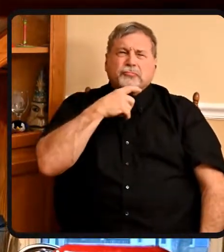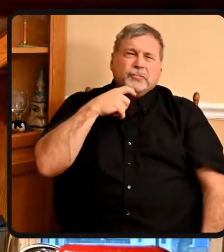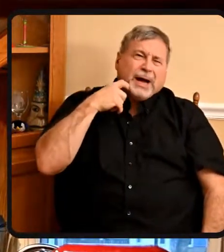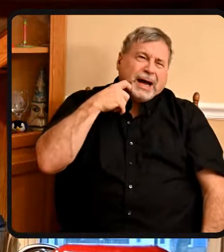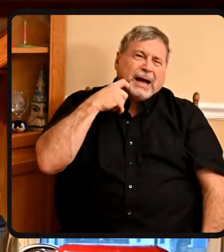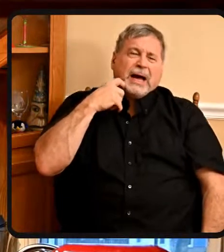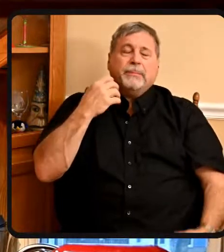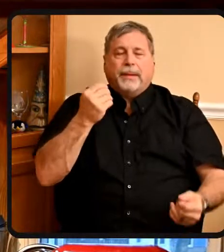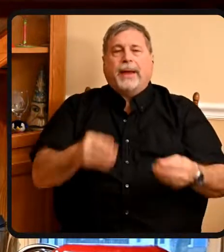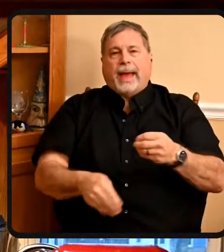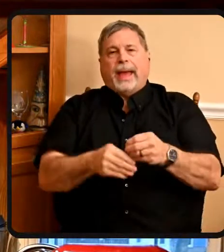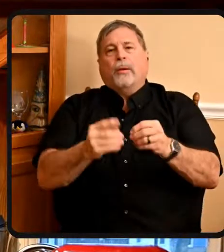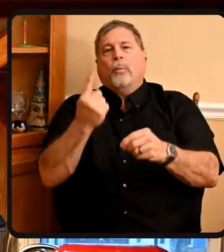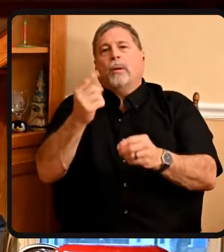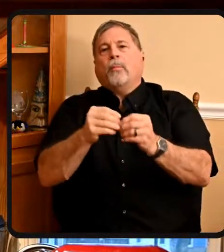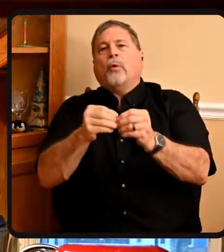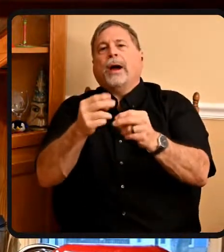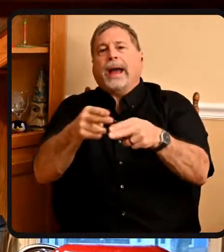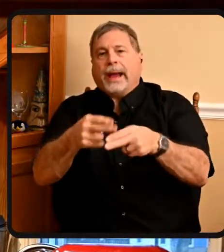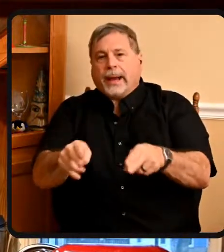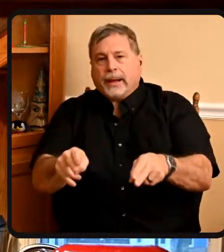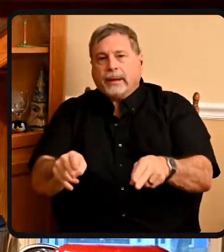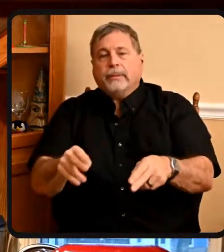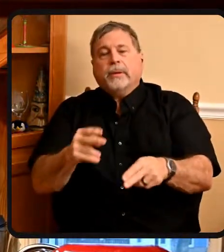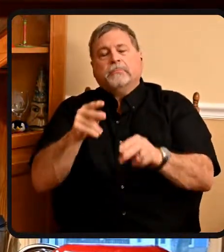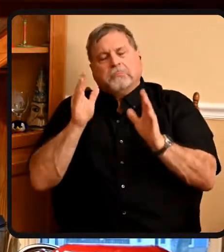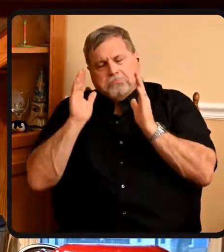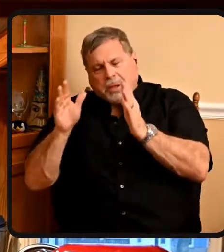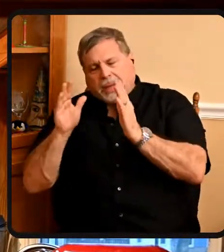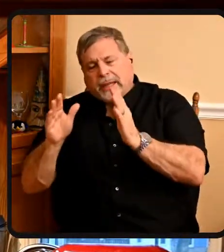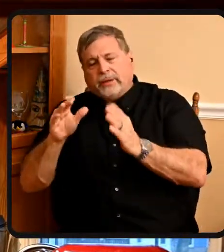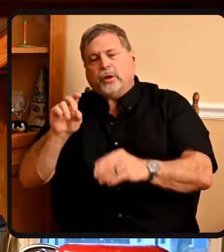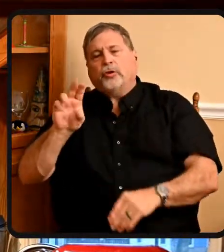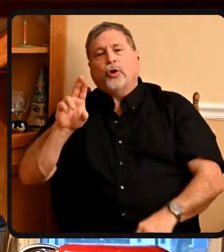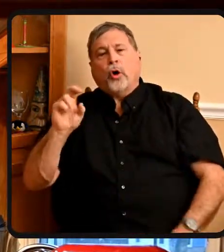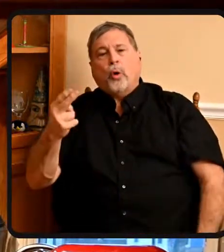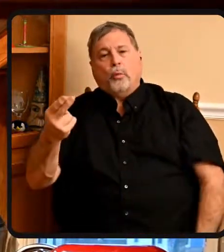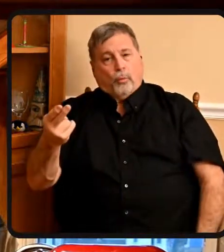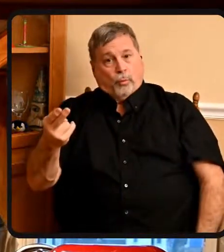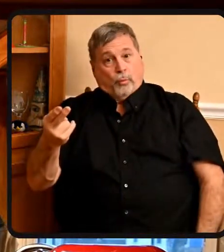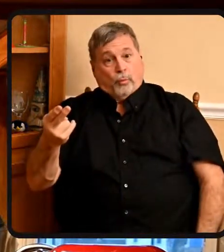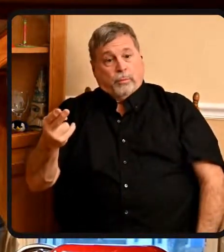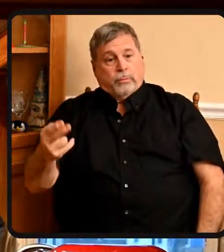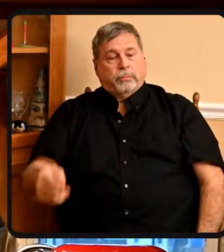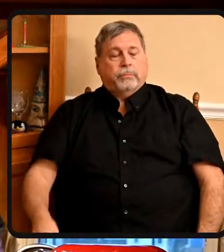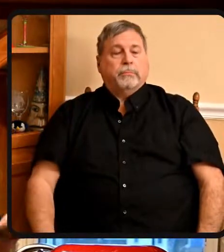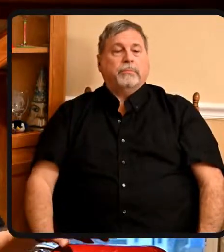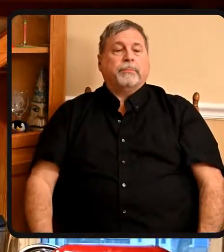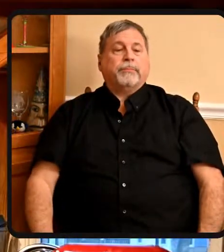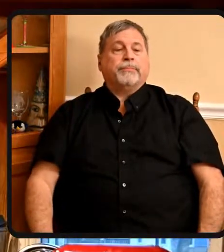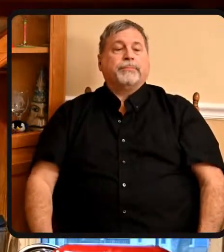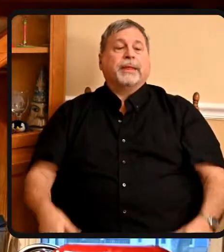a bit too dry, I'll add one more egg, but just pay attention to your dough.